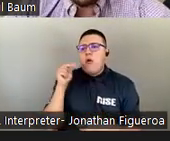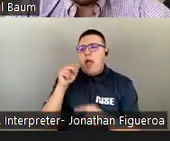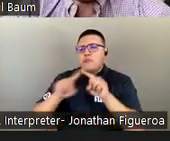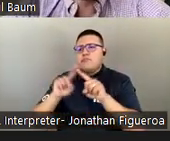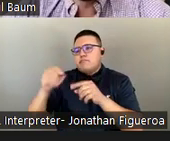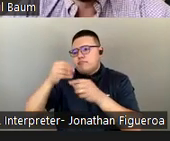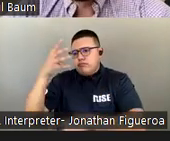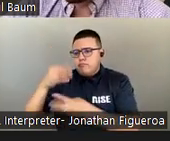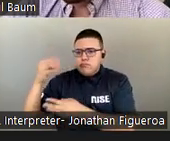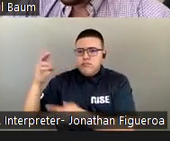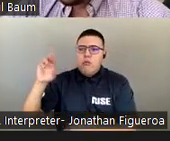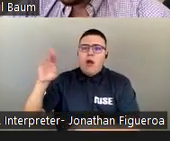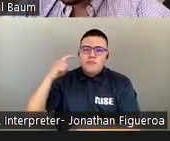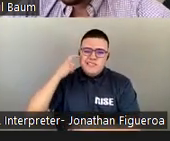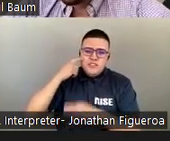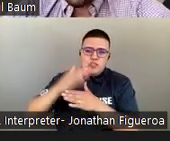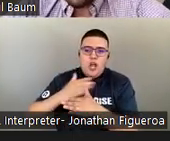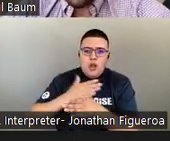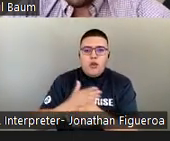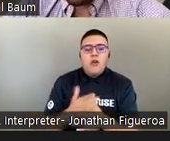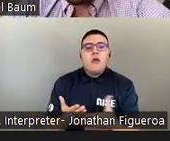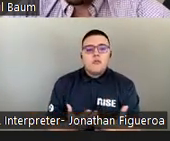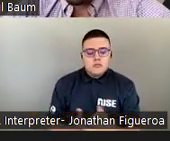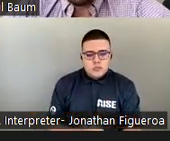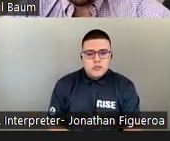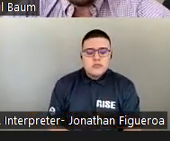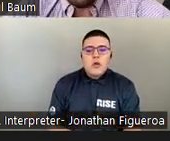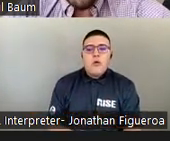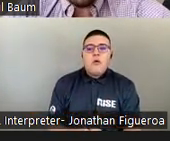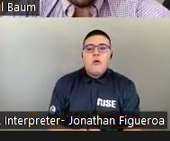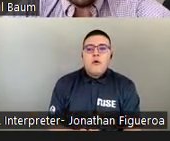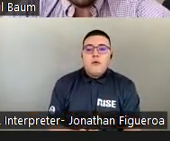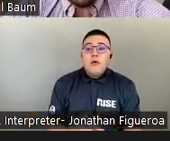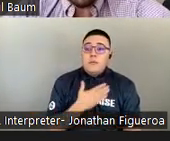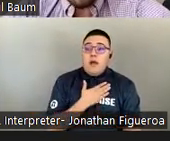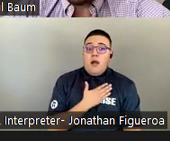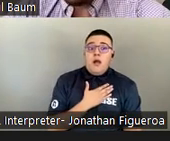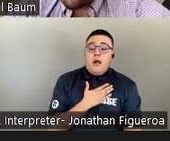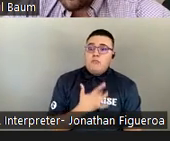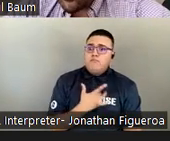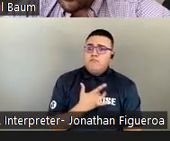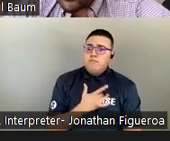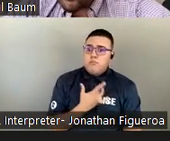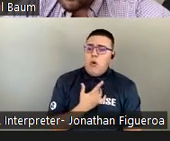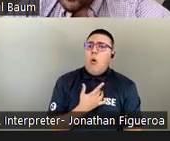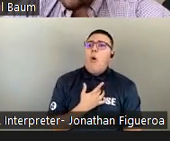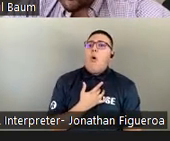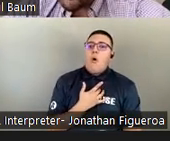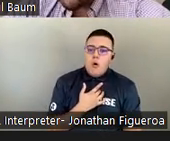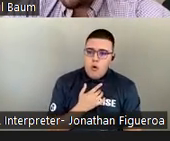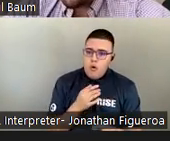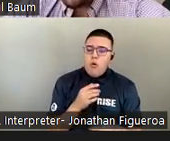different language. But really, the one thing that I've found, and over the years,